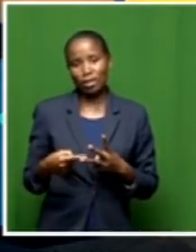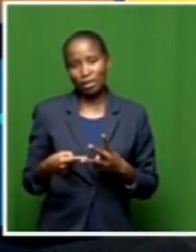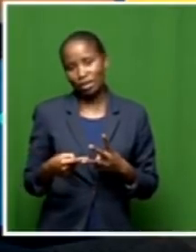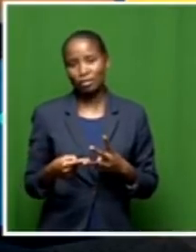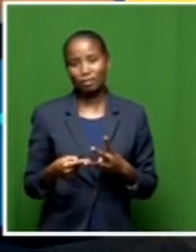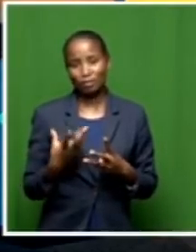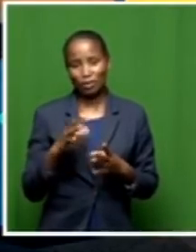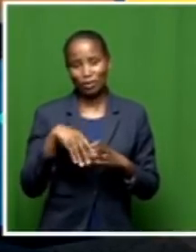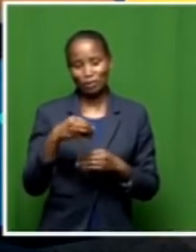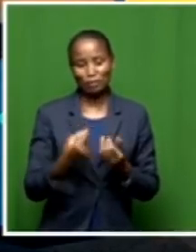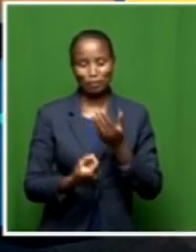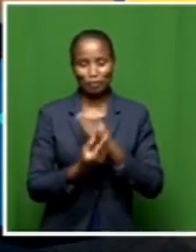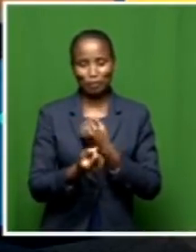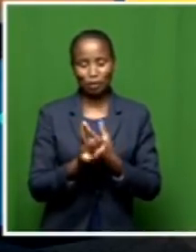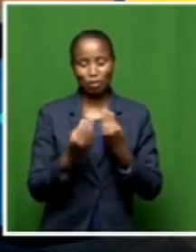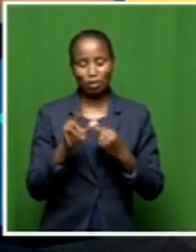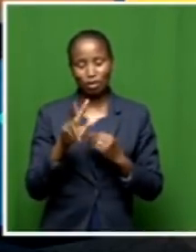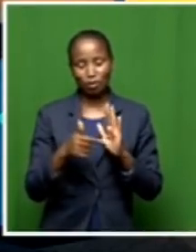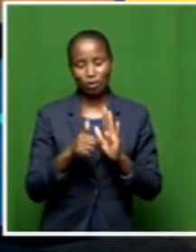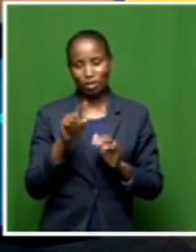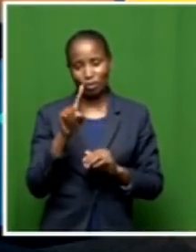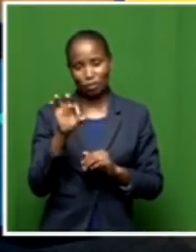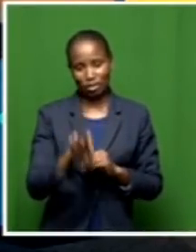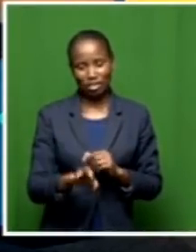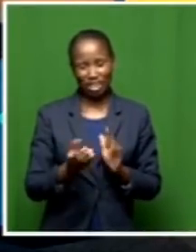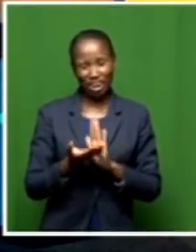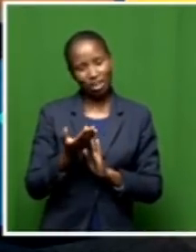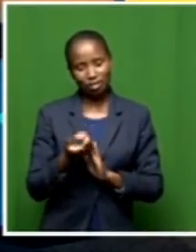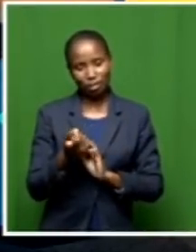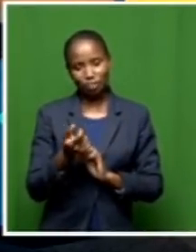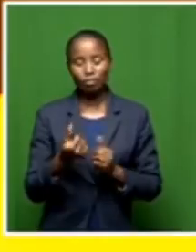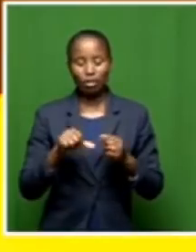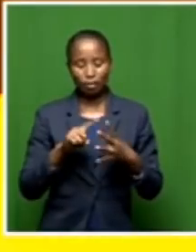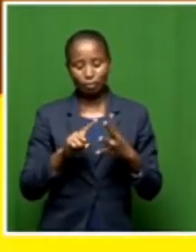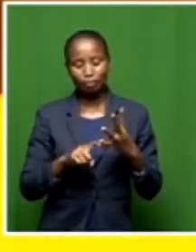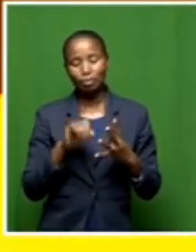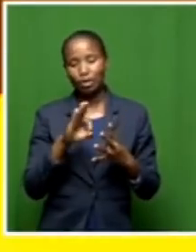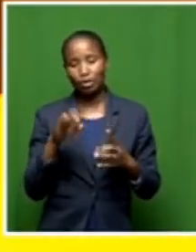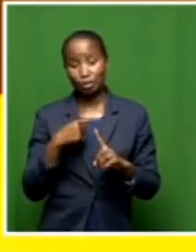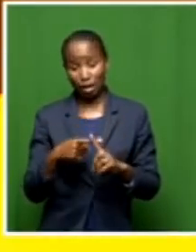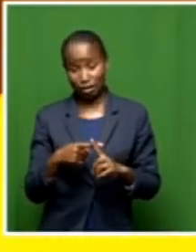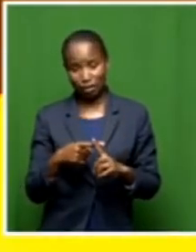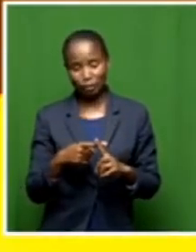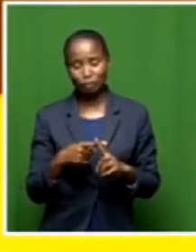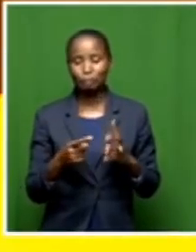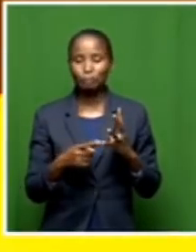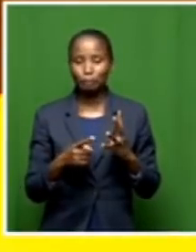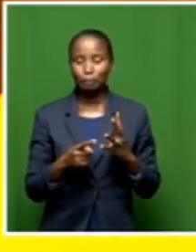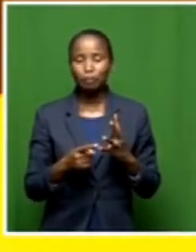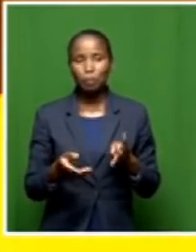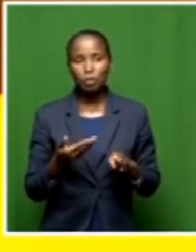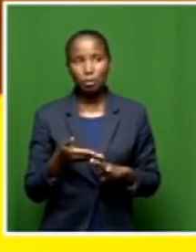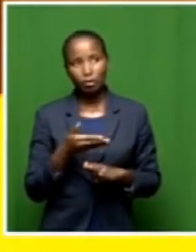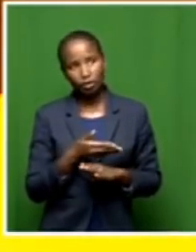slight increase. Freedom Front Plus, though, they were, and I'm just making sure, in